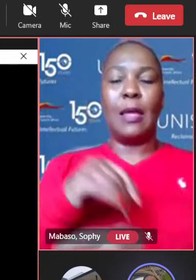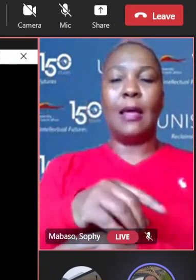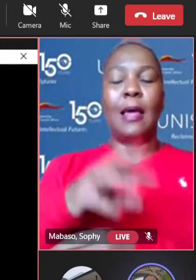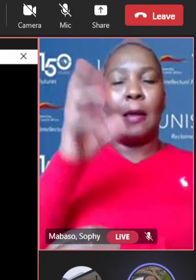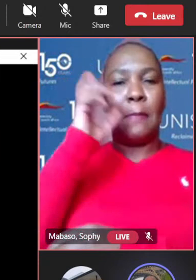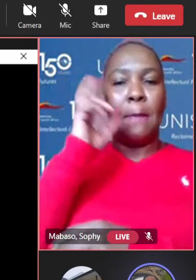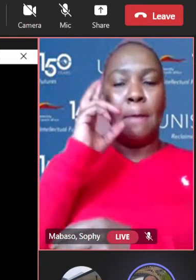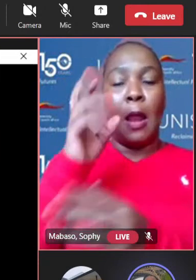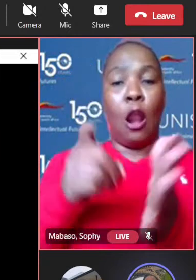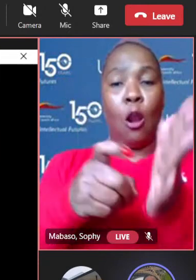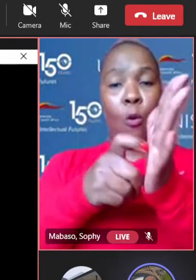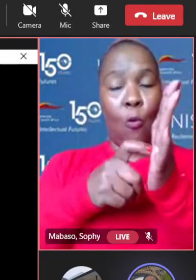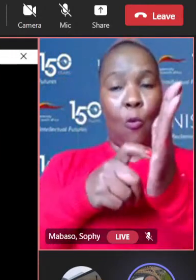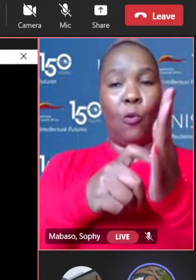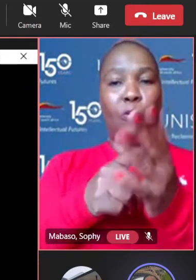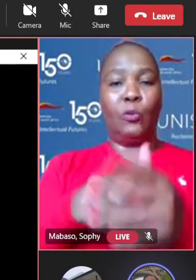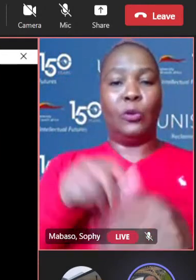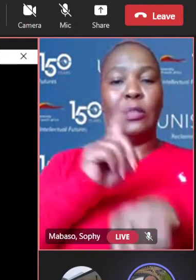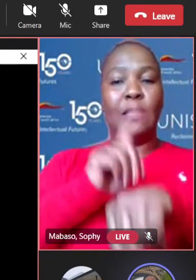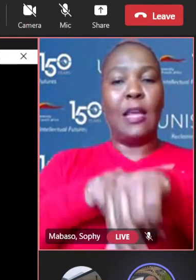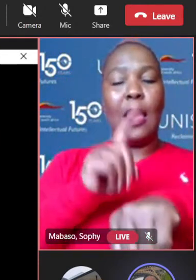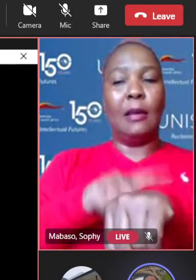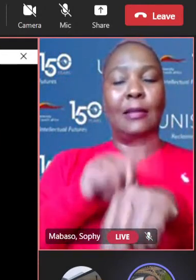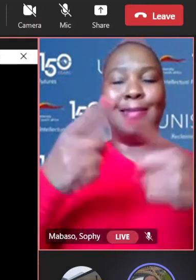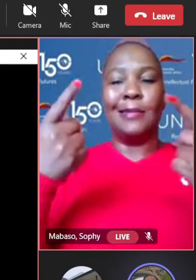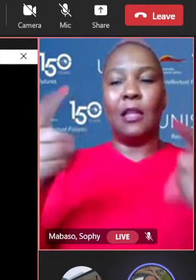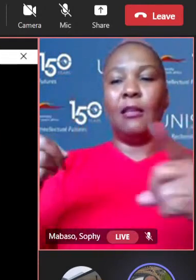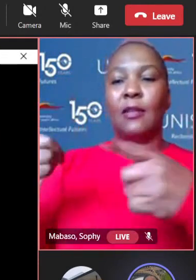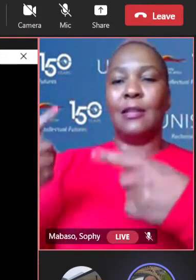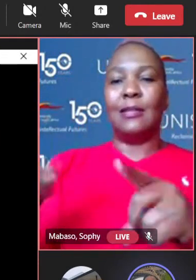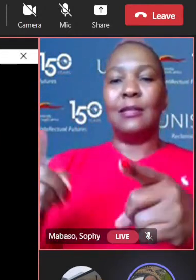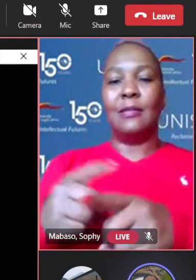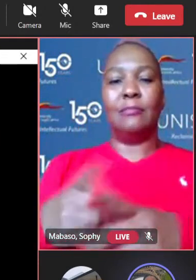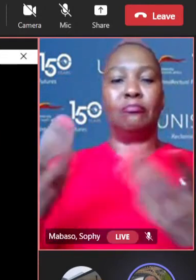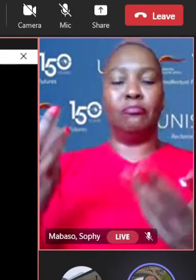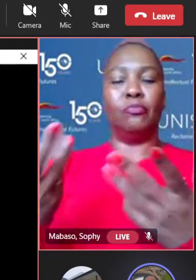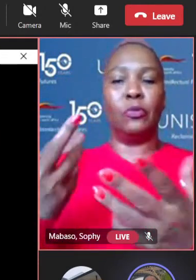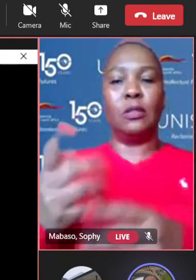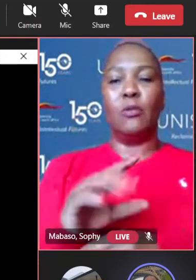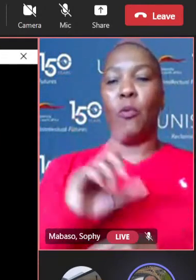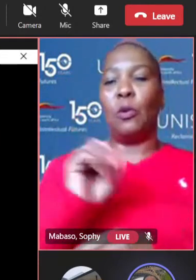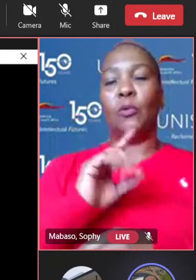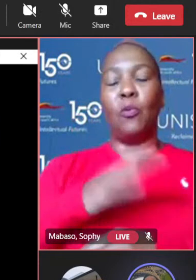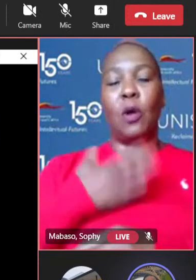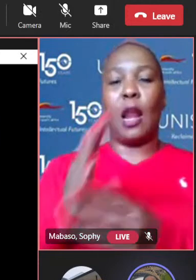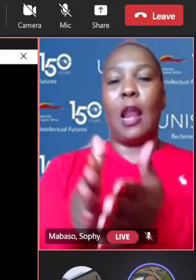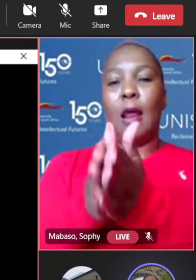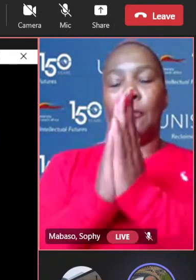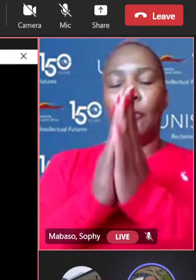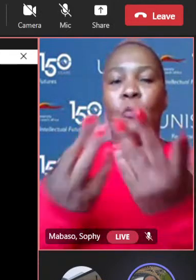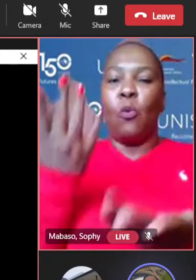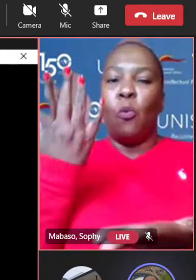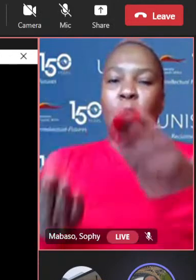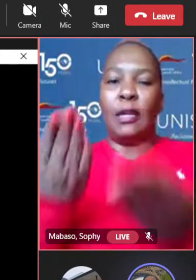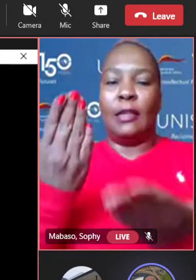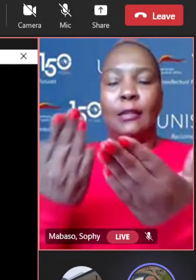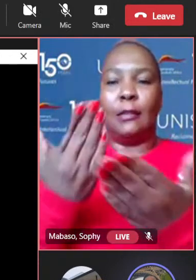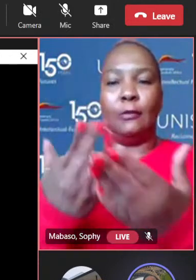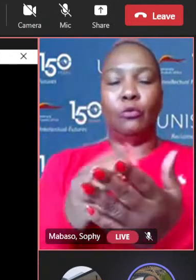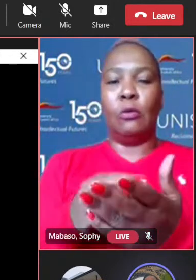according to the type of library material that you might want to borrow, or whether items were issued